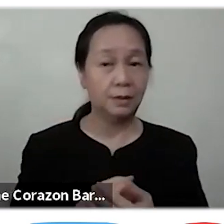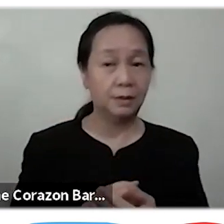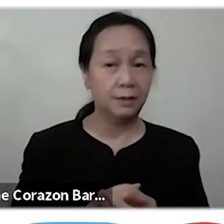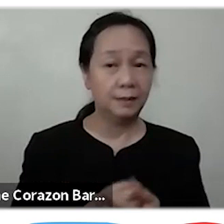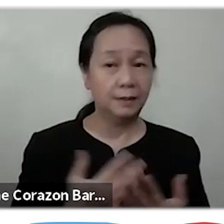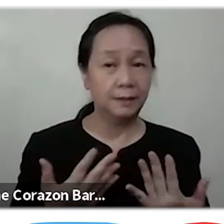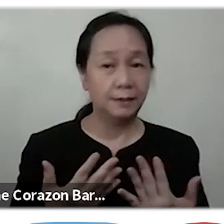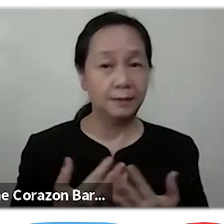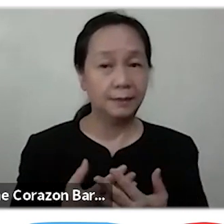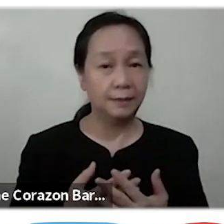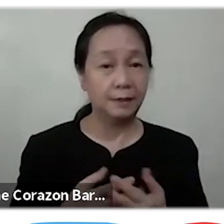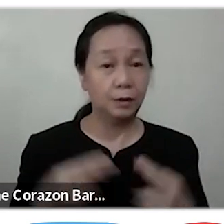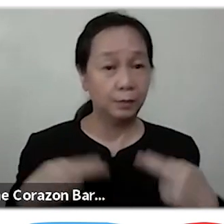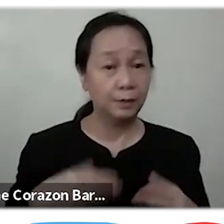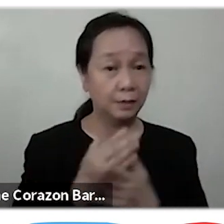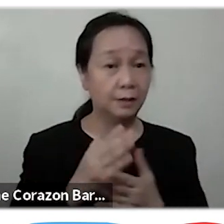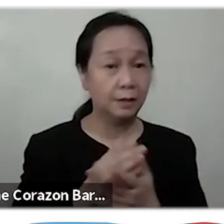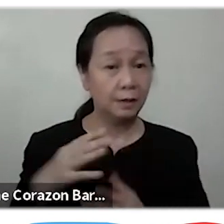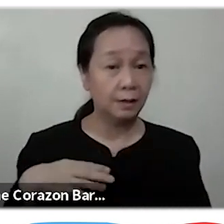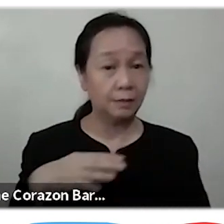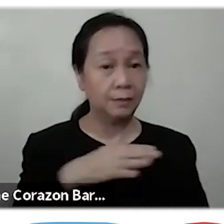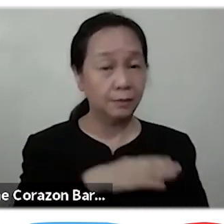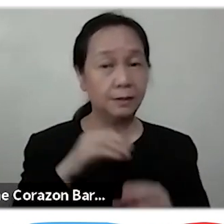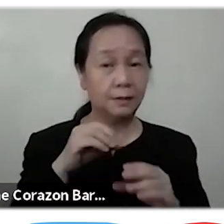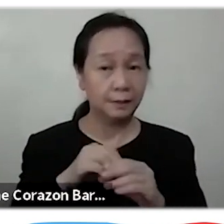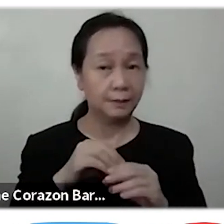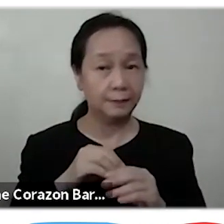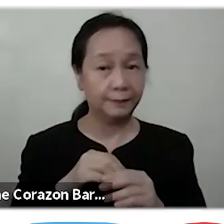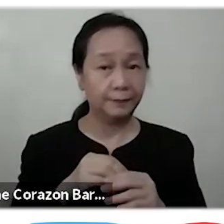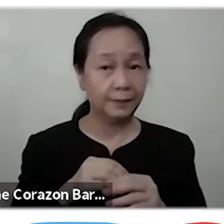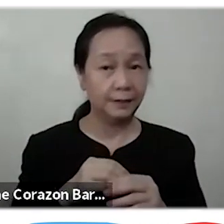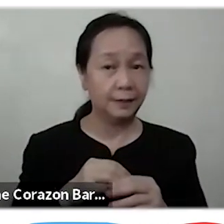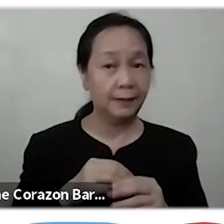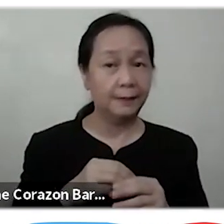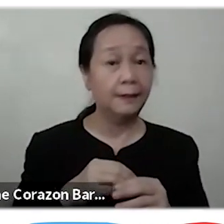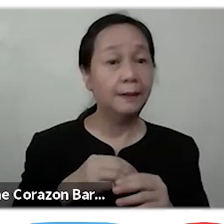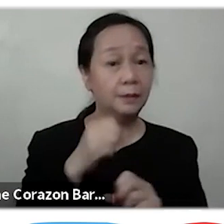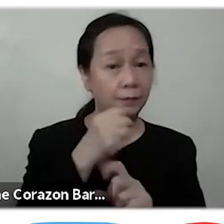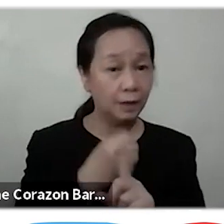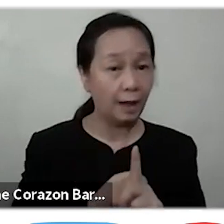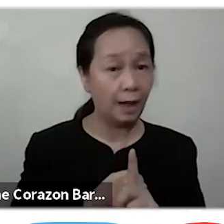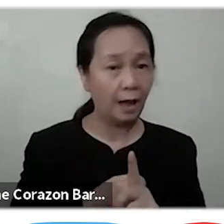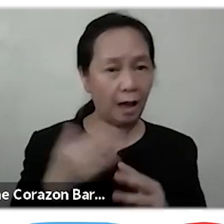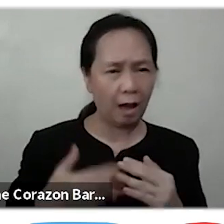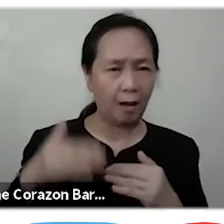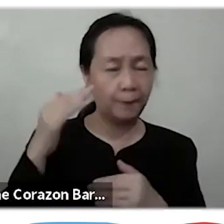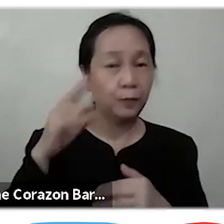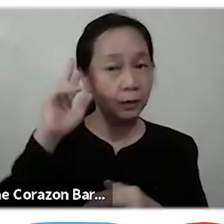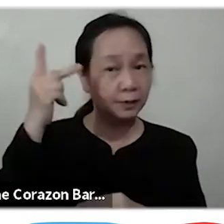event of Human Rights Council was in the March, and in September, the high level political forum